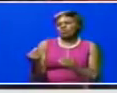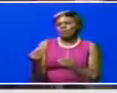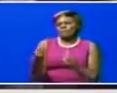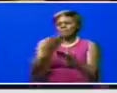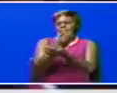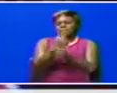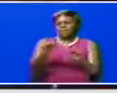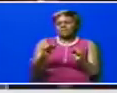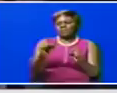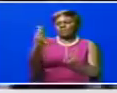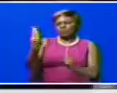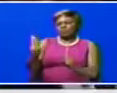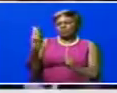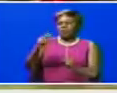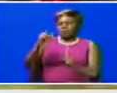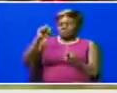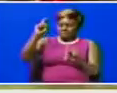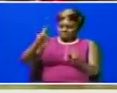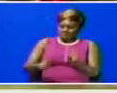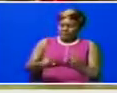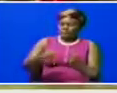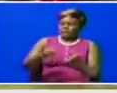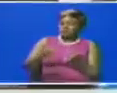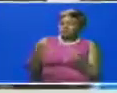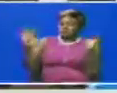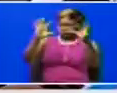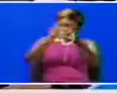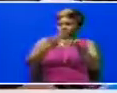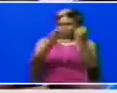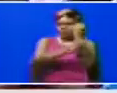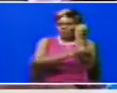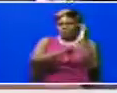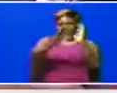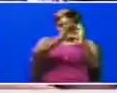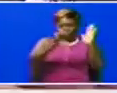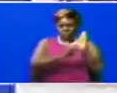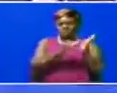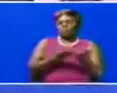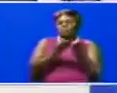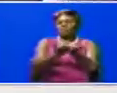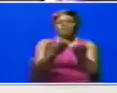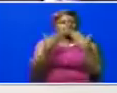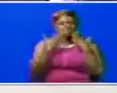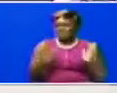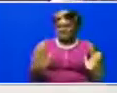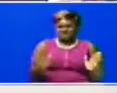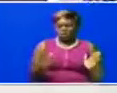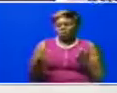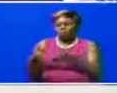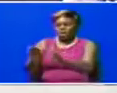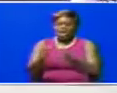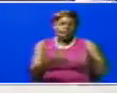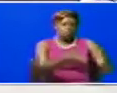the president-elect will have a duty to reconcile the country. The Constitution has provided the mechanism